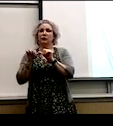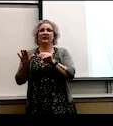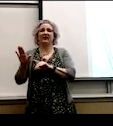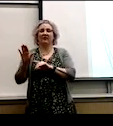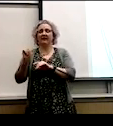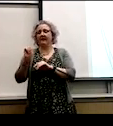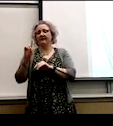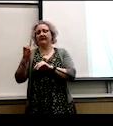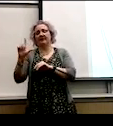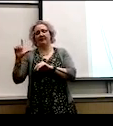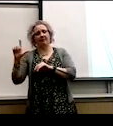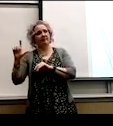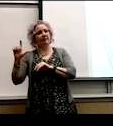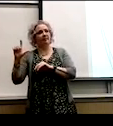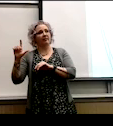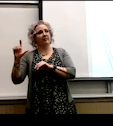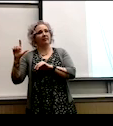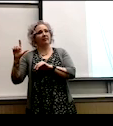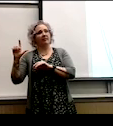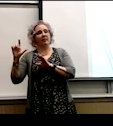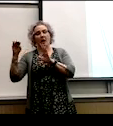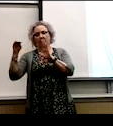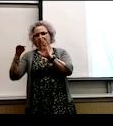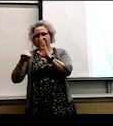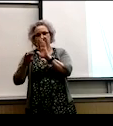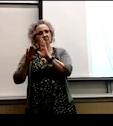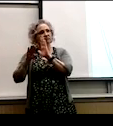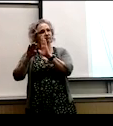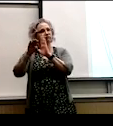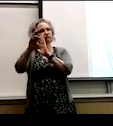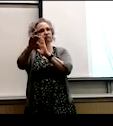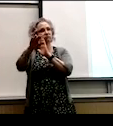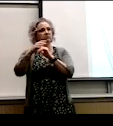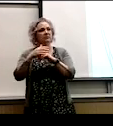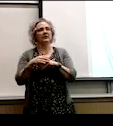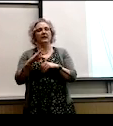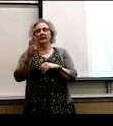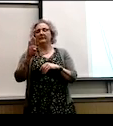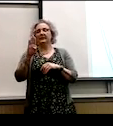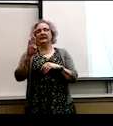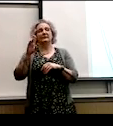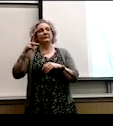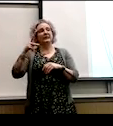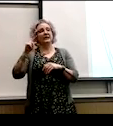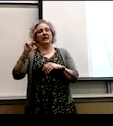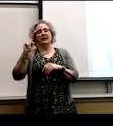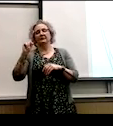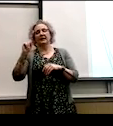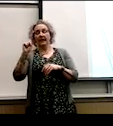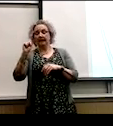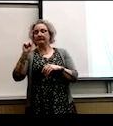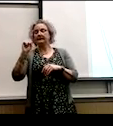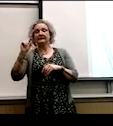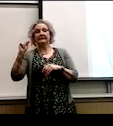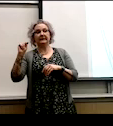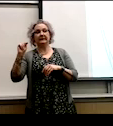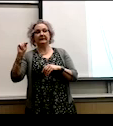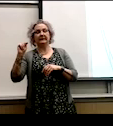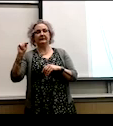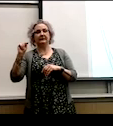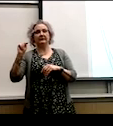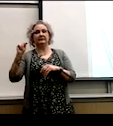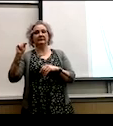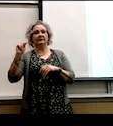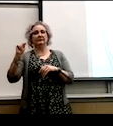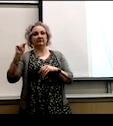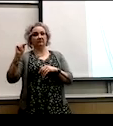been shown to reduce BPSD, agitation, and delay it.